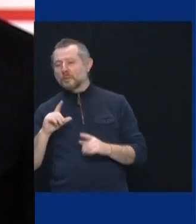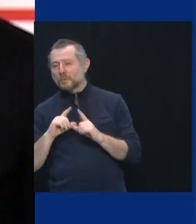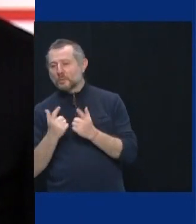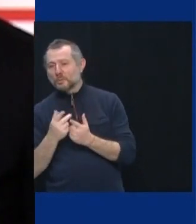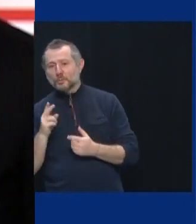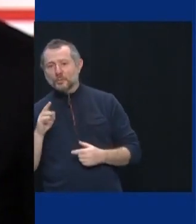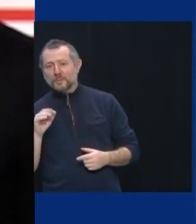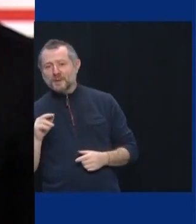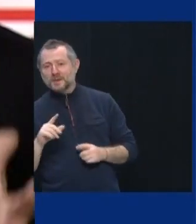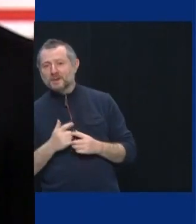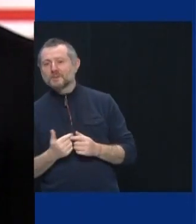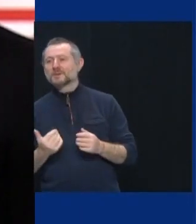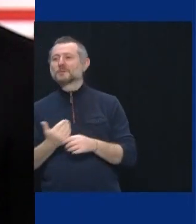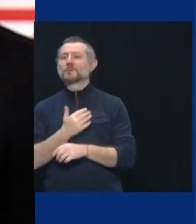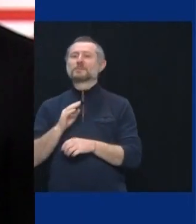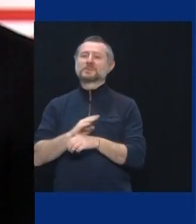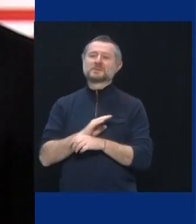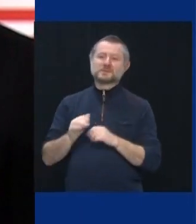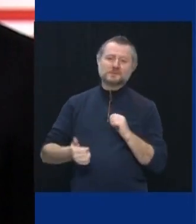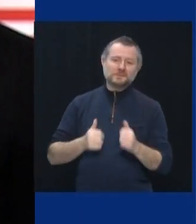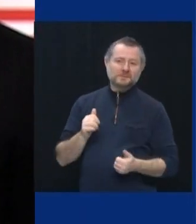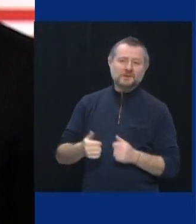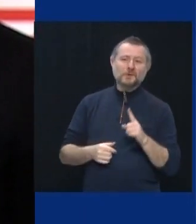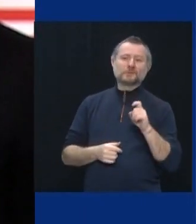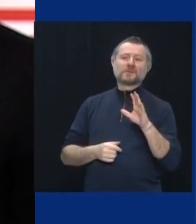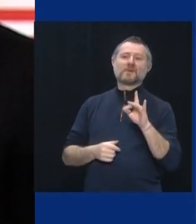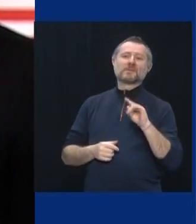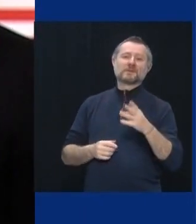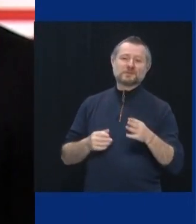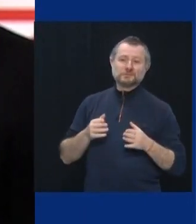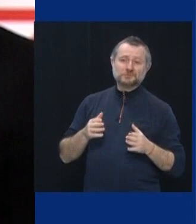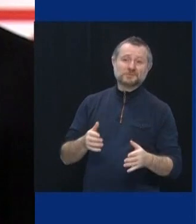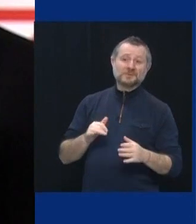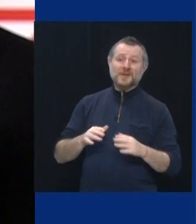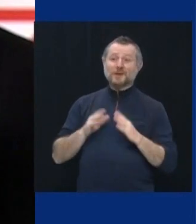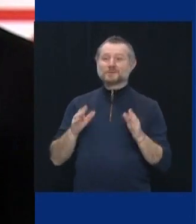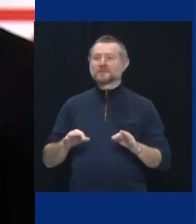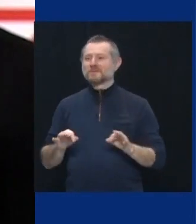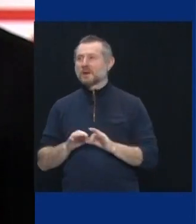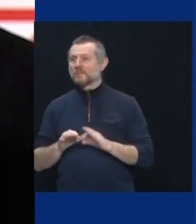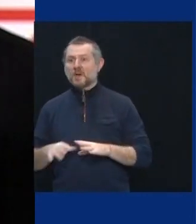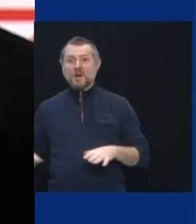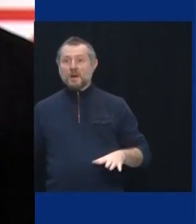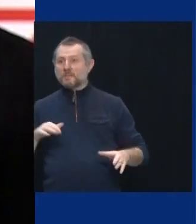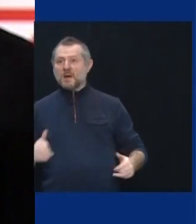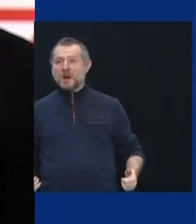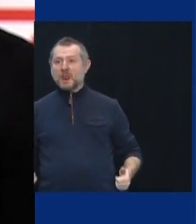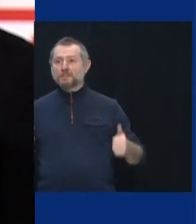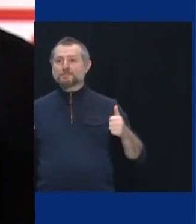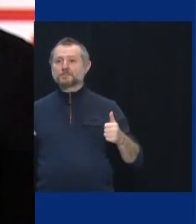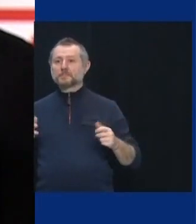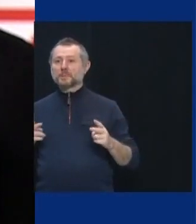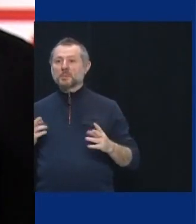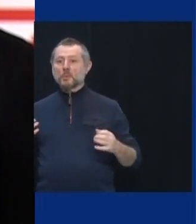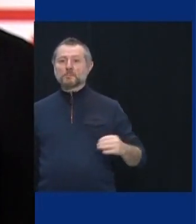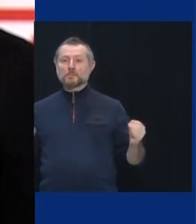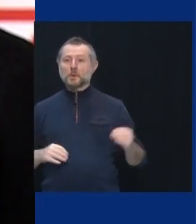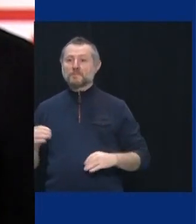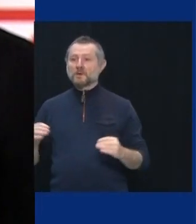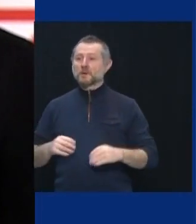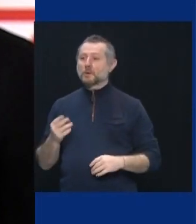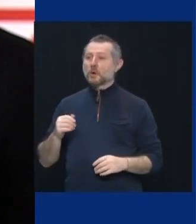they're true. So the governor today really deflecting any questions about the investigations, but after questioning some